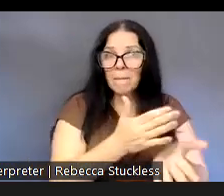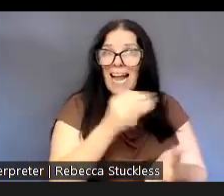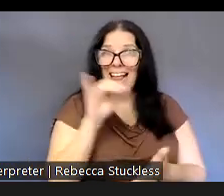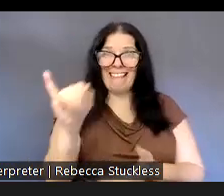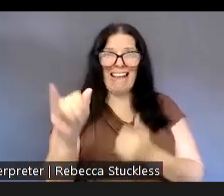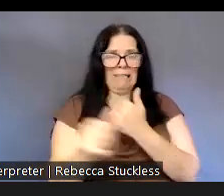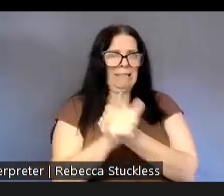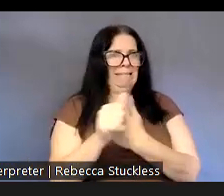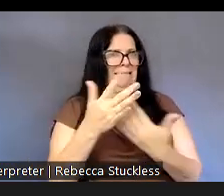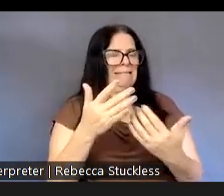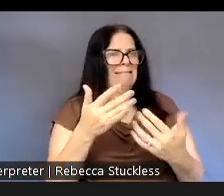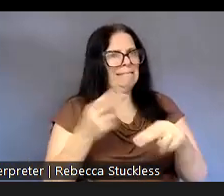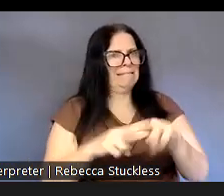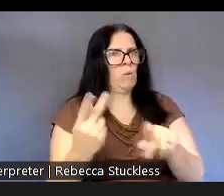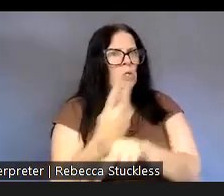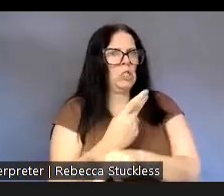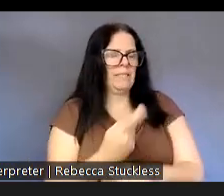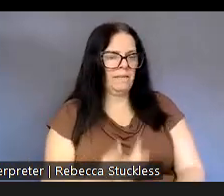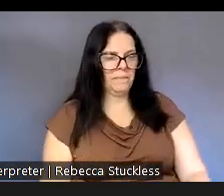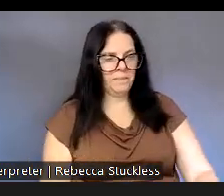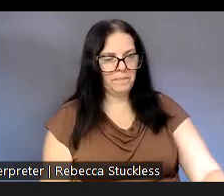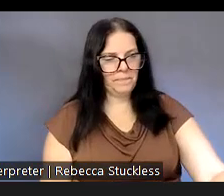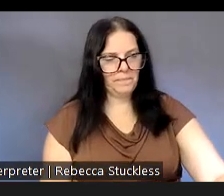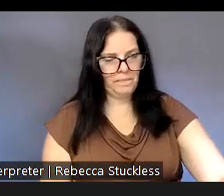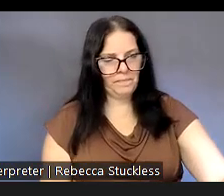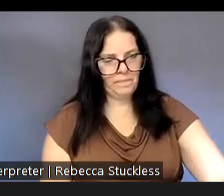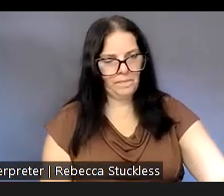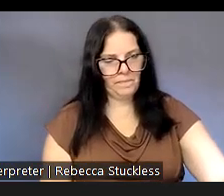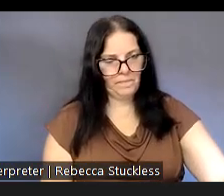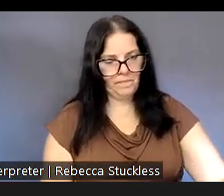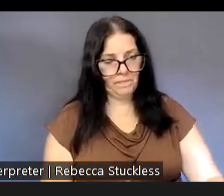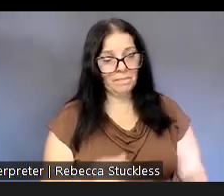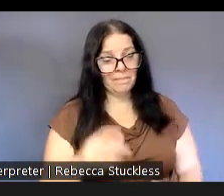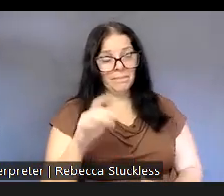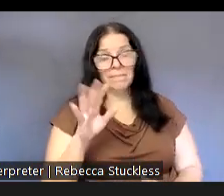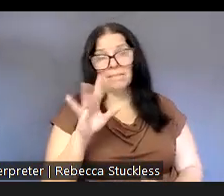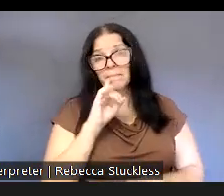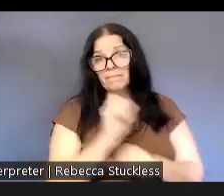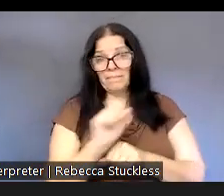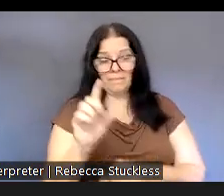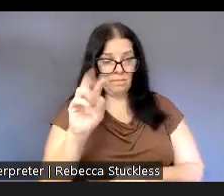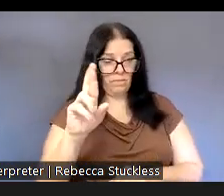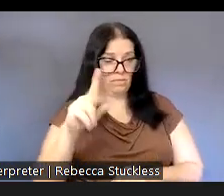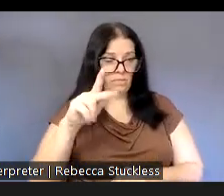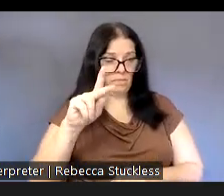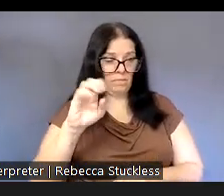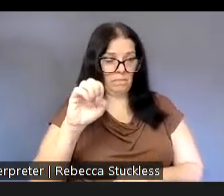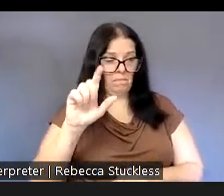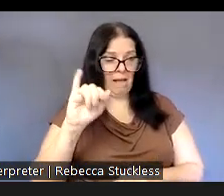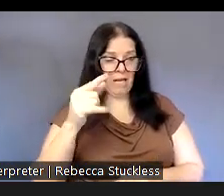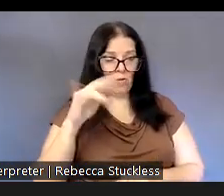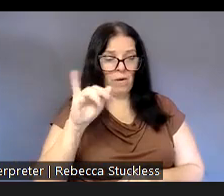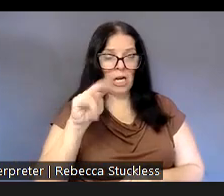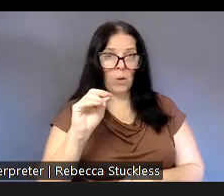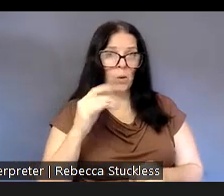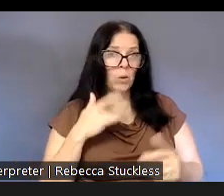good. In fact, Dr. Pellegrino is concerned that these approaches